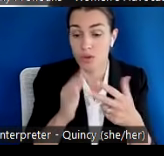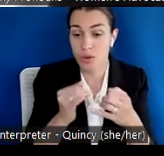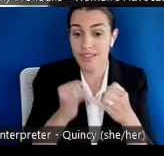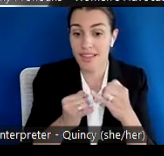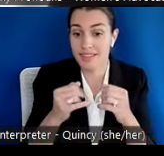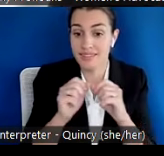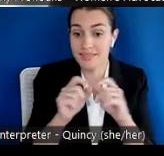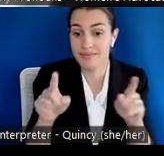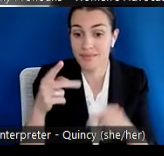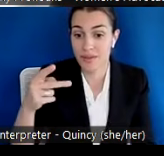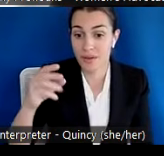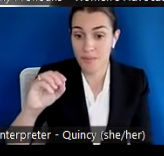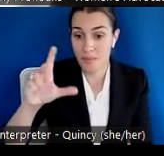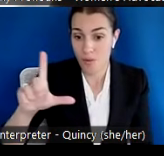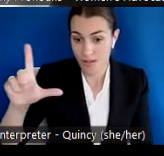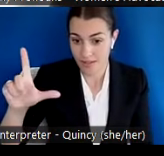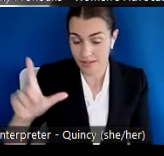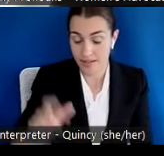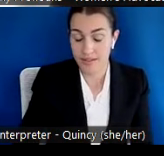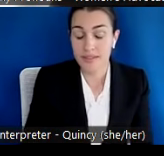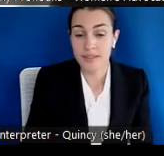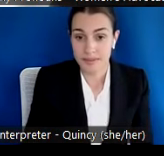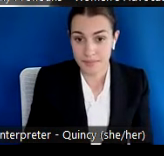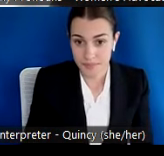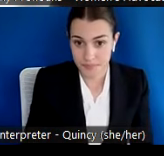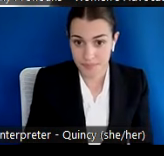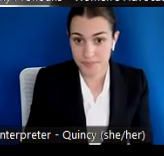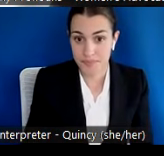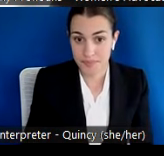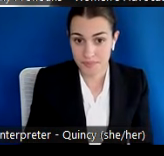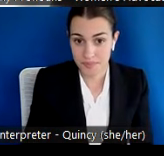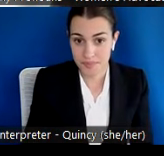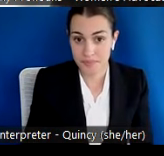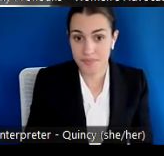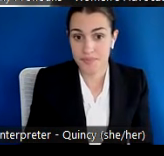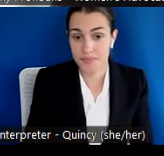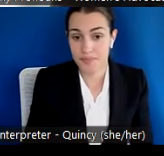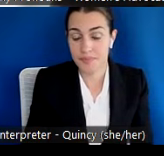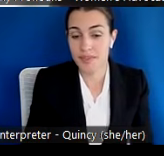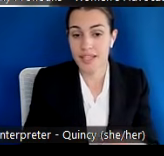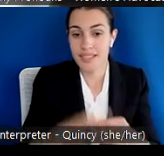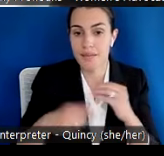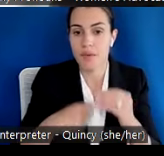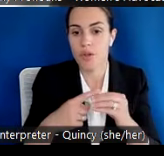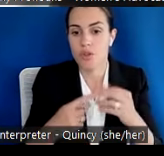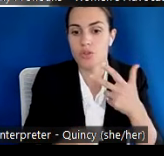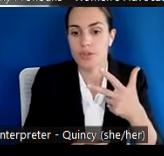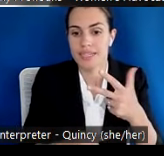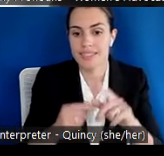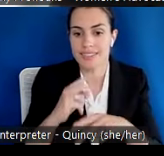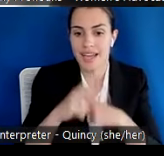which is about these three different types of safety. So the first question is